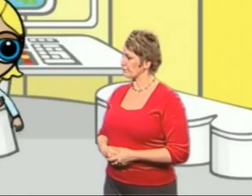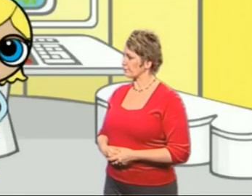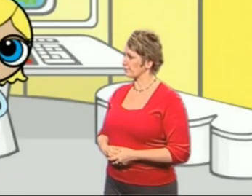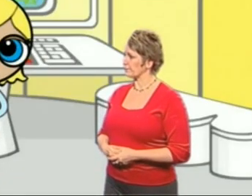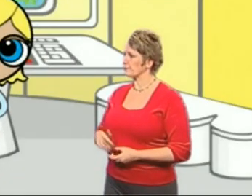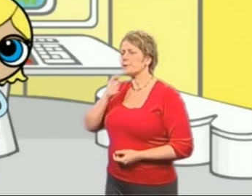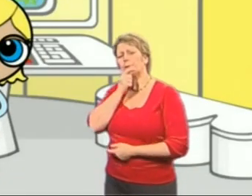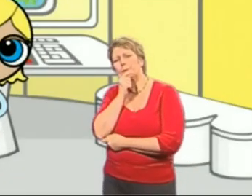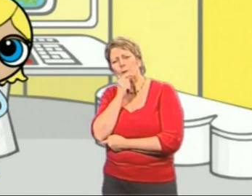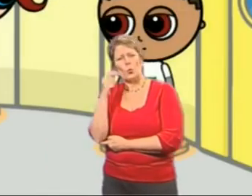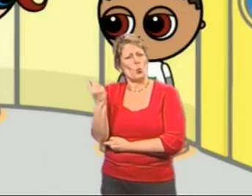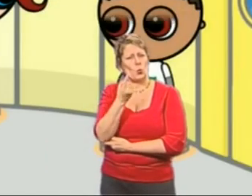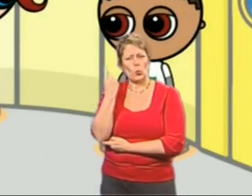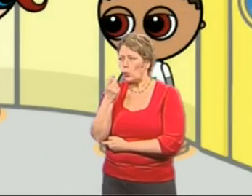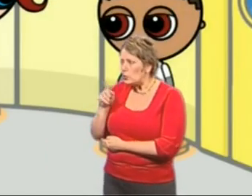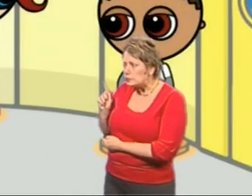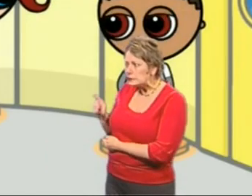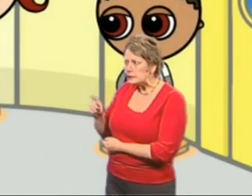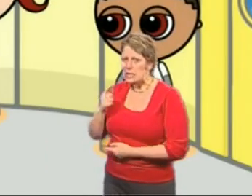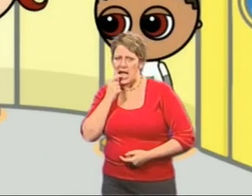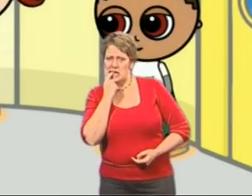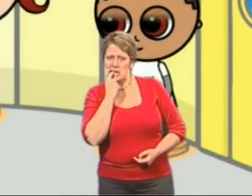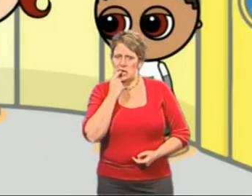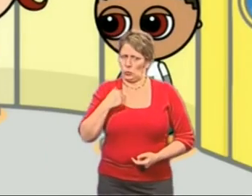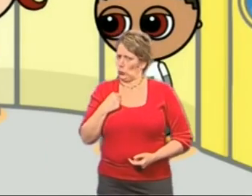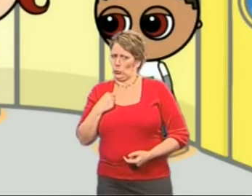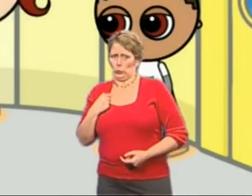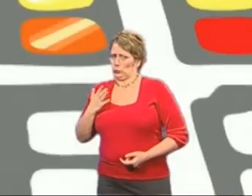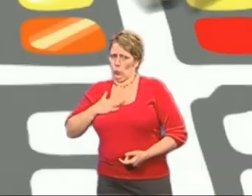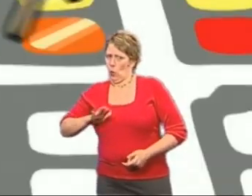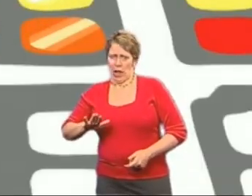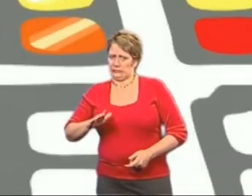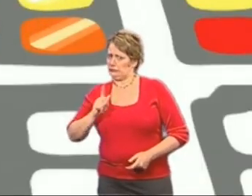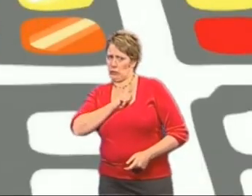Now, who shall I send? Not me, I hope. This one looks tricky.